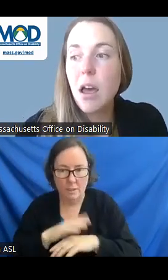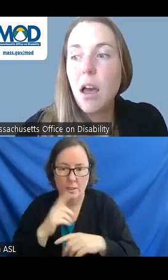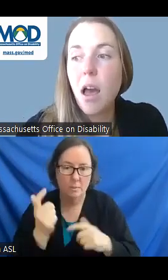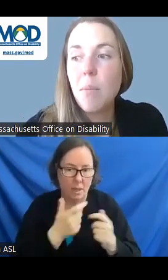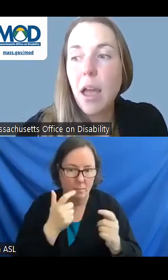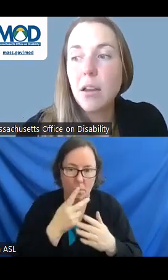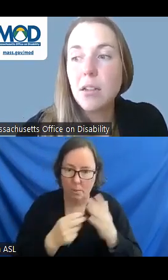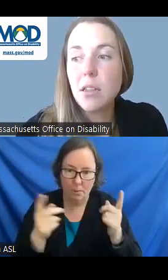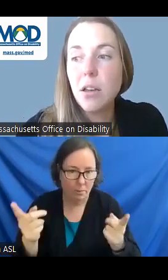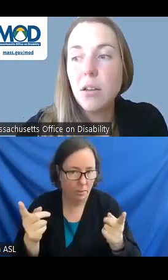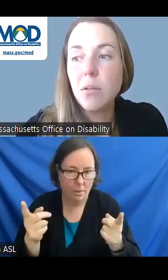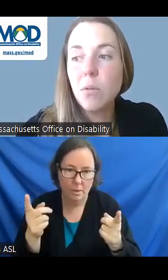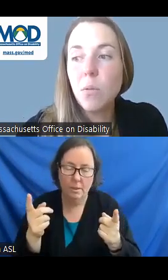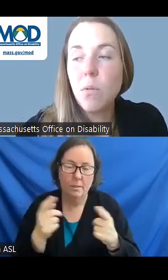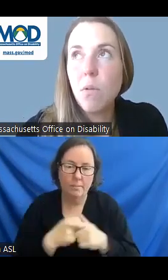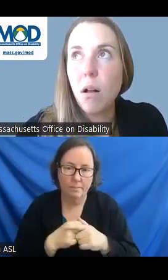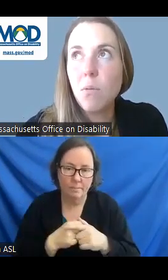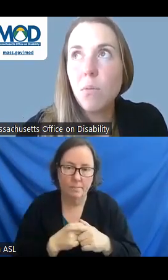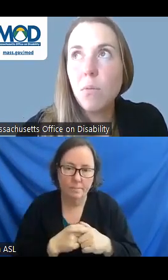devices. And the